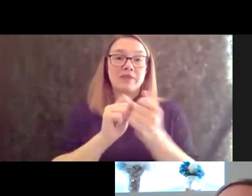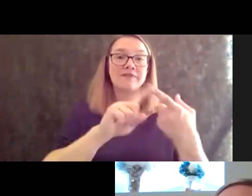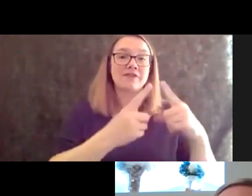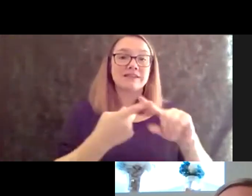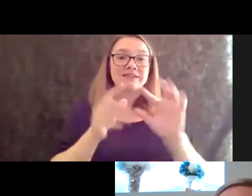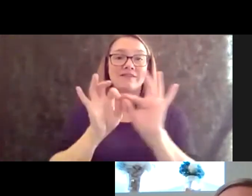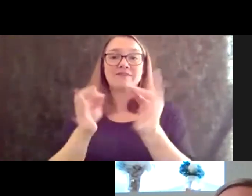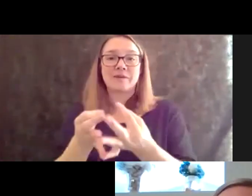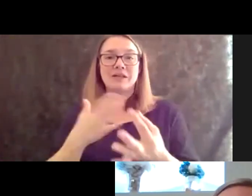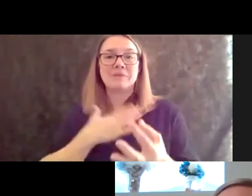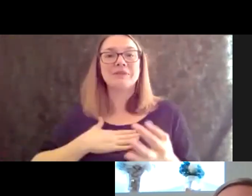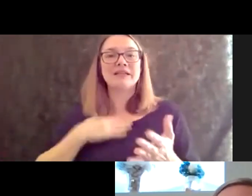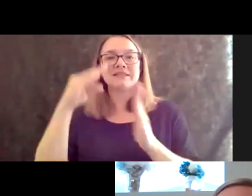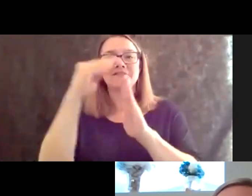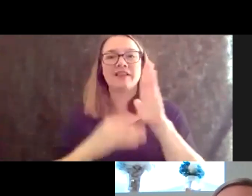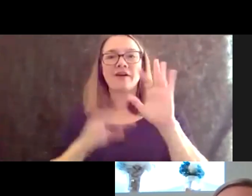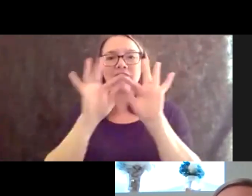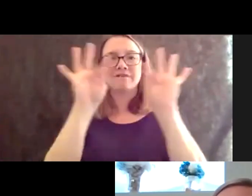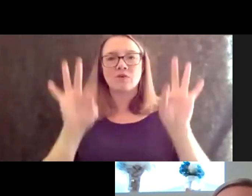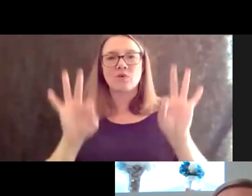form on our website,